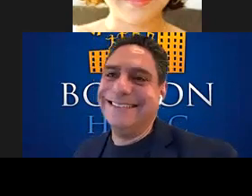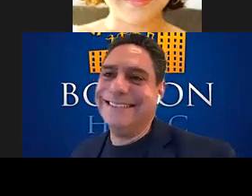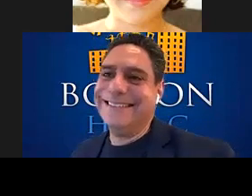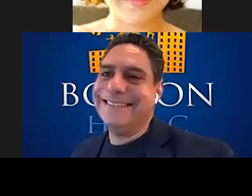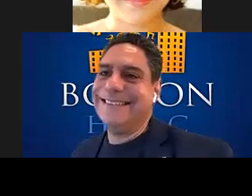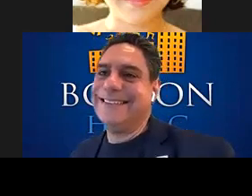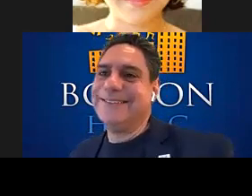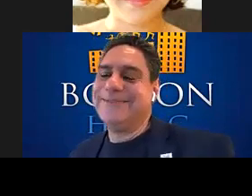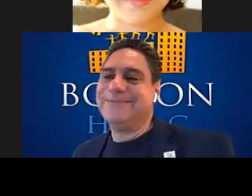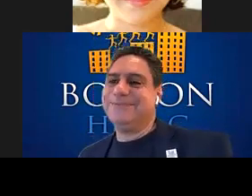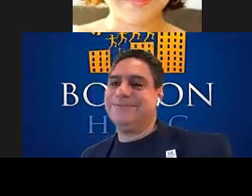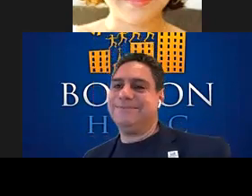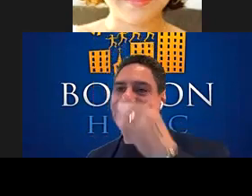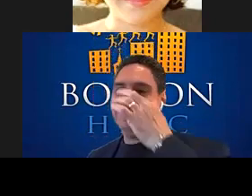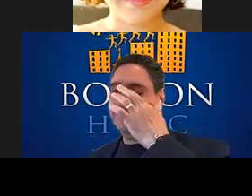Present. Ms. Loom.